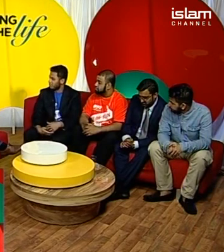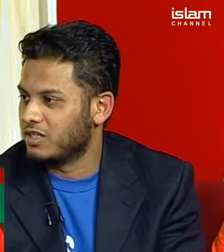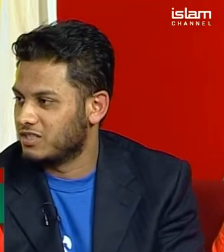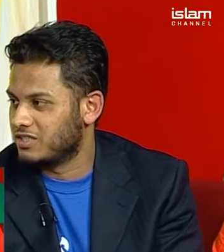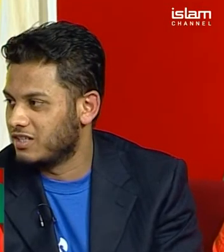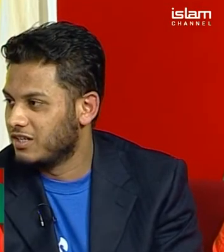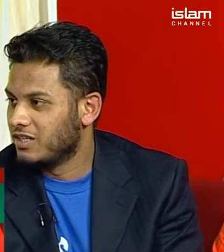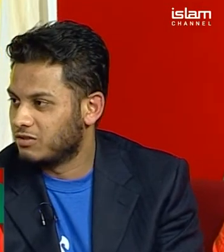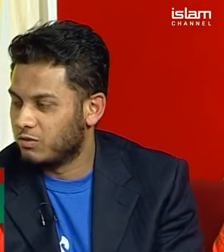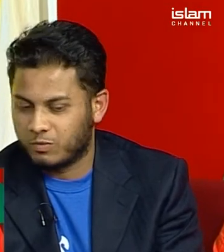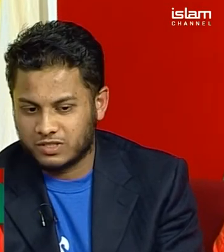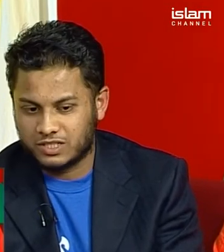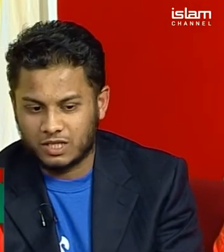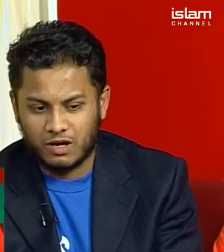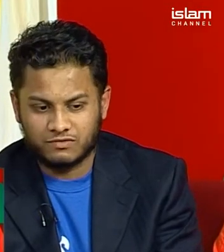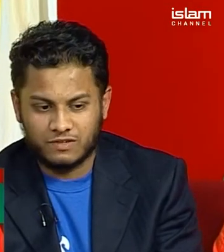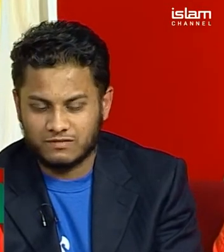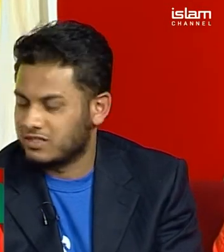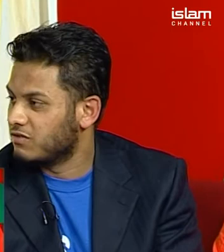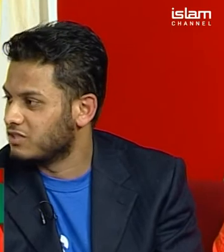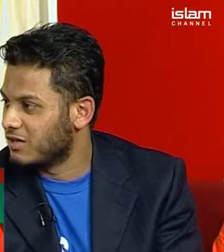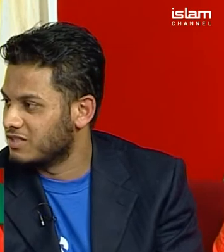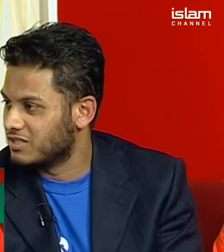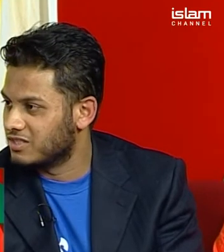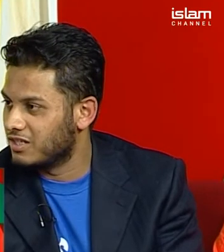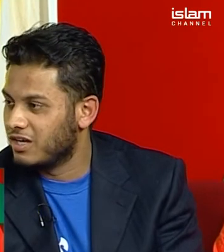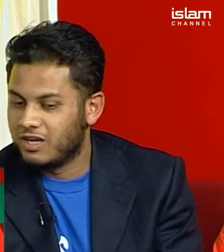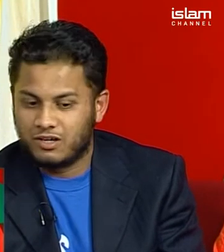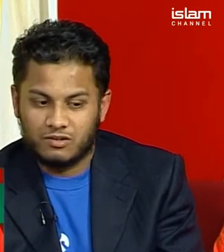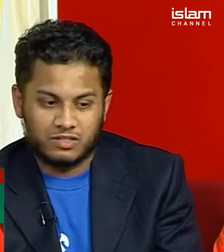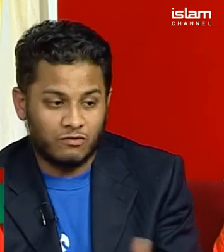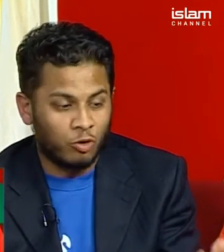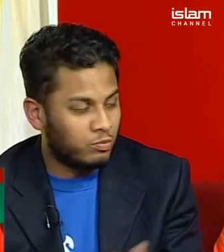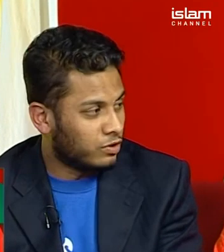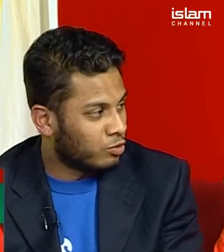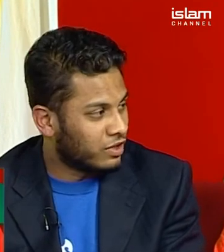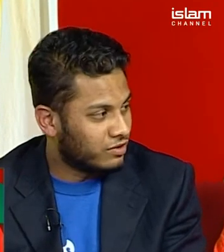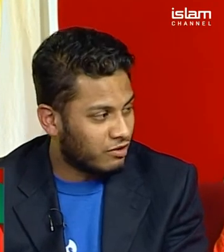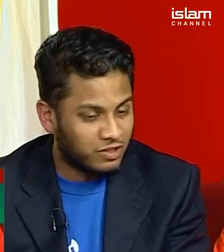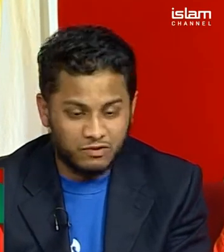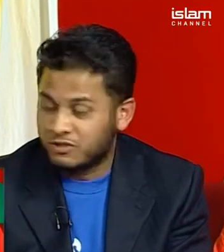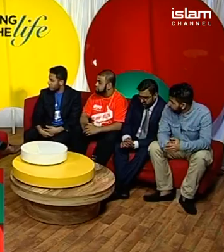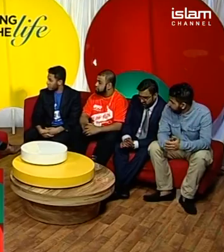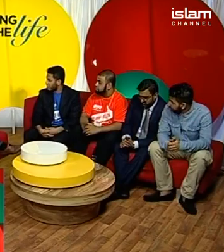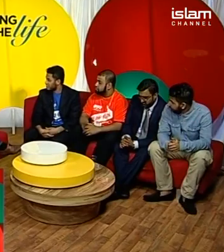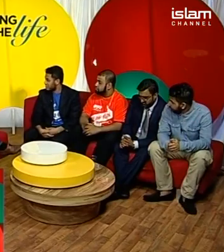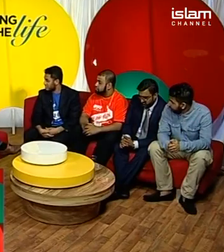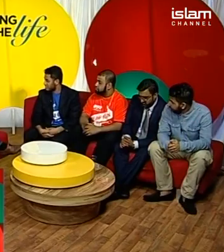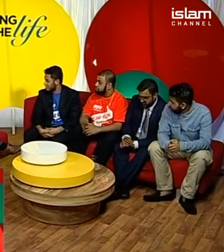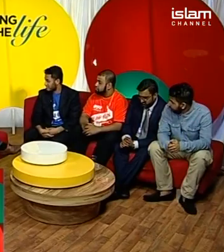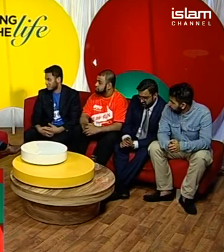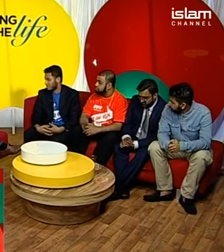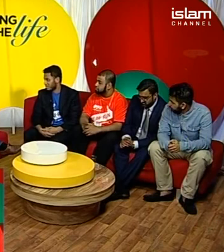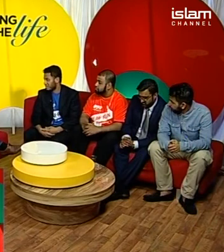that have partnered with us this year. So we're representing about 5-6 different charities this year. they're all bringing roughly 50 to 100 runners